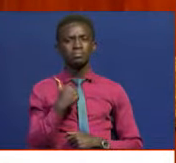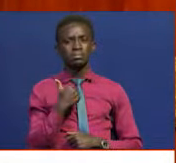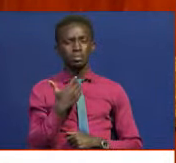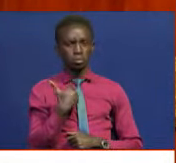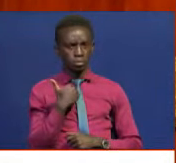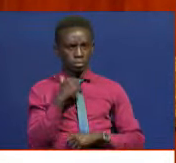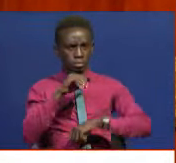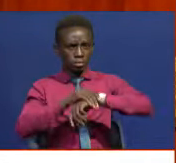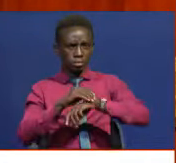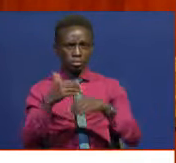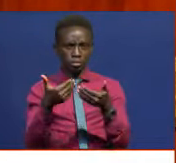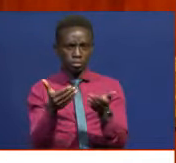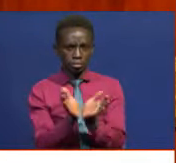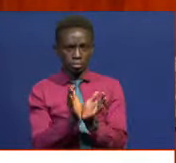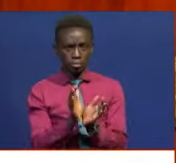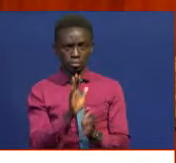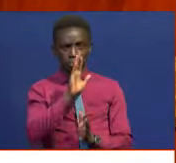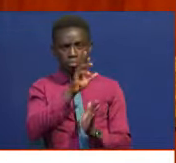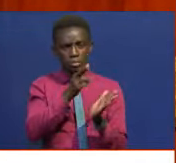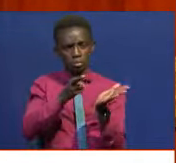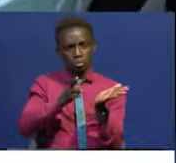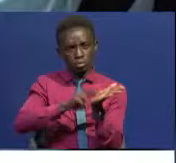company registration details